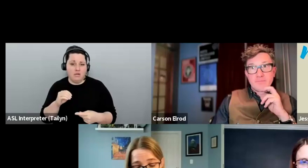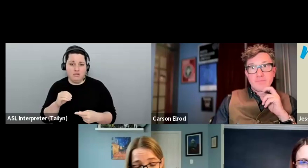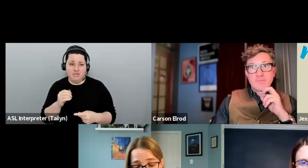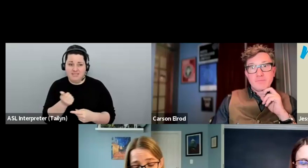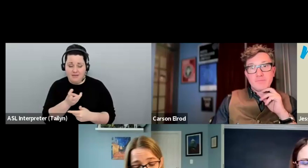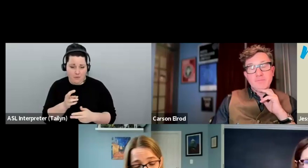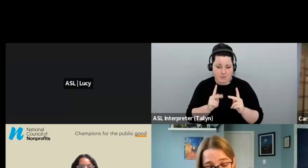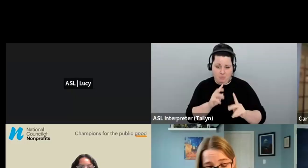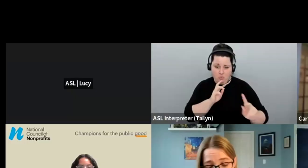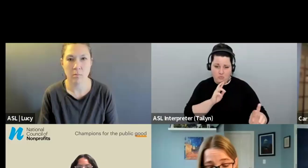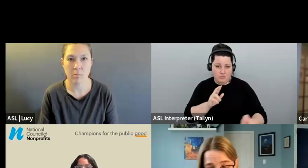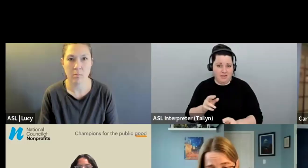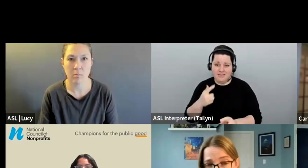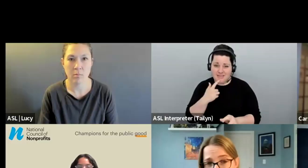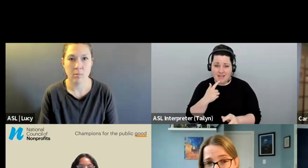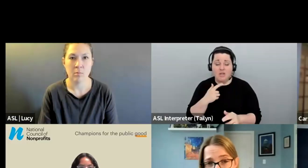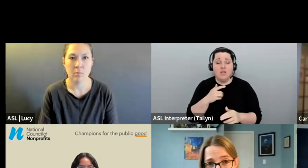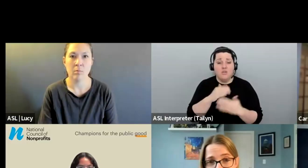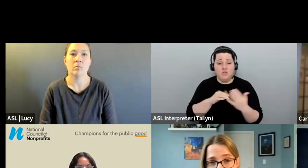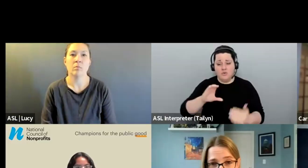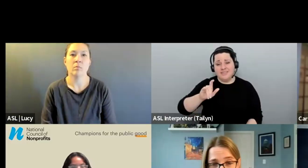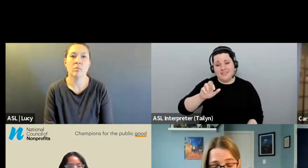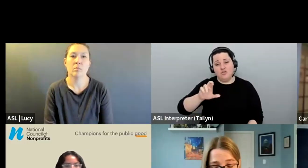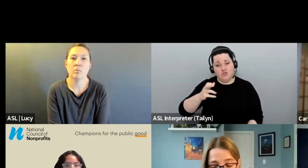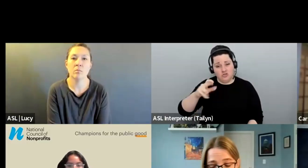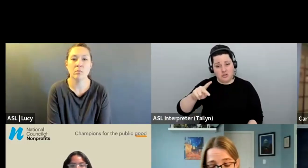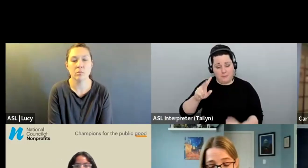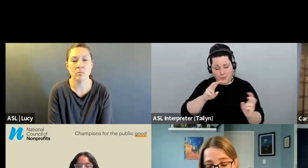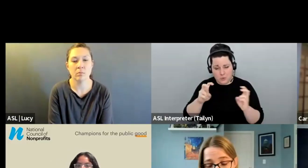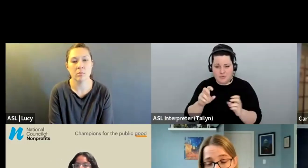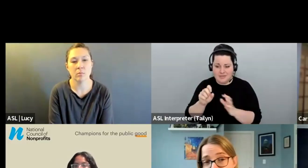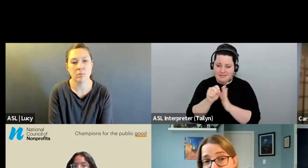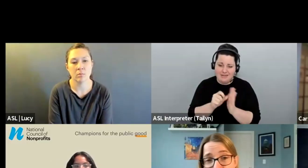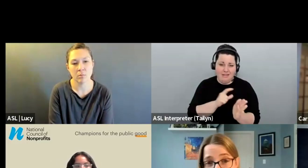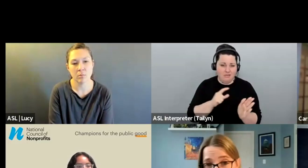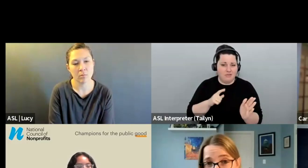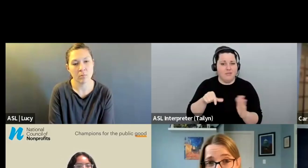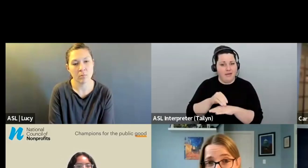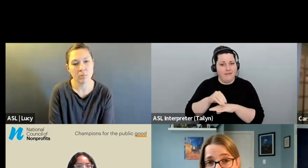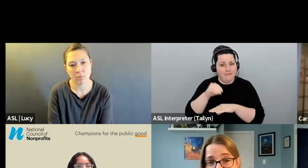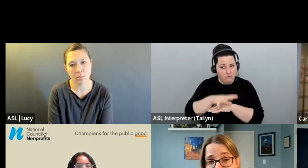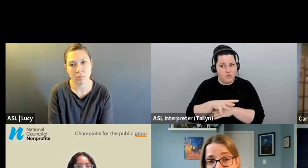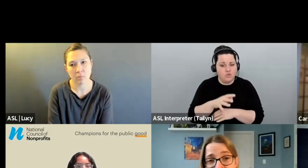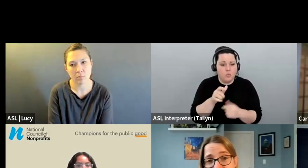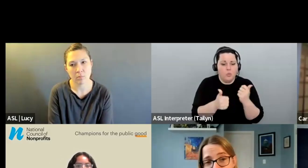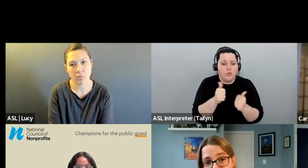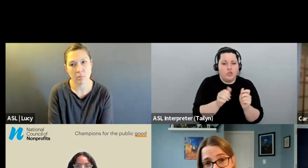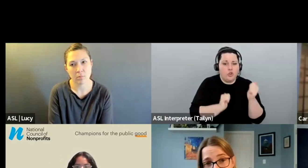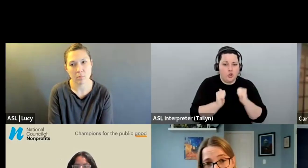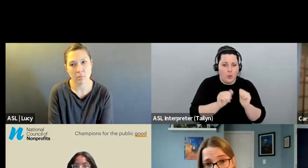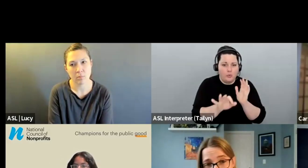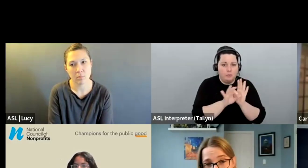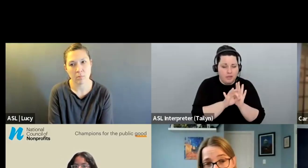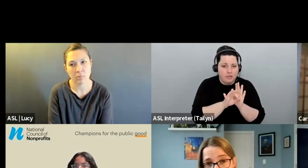respondents said that some of these censorship issues, some of the state legislation is influencing what shows they're selecting in